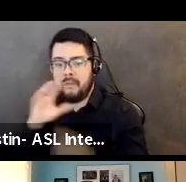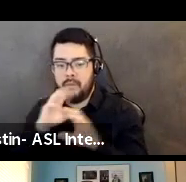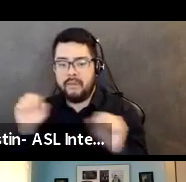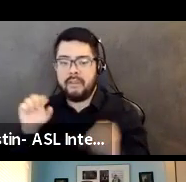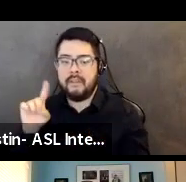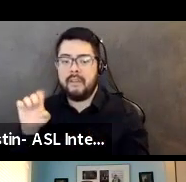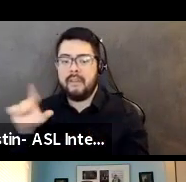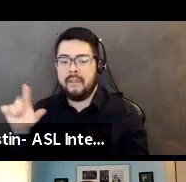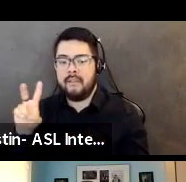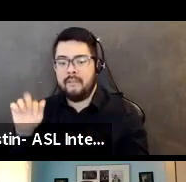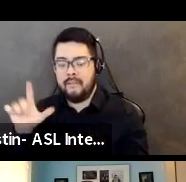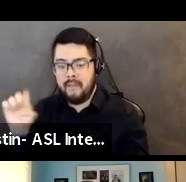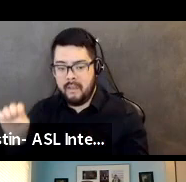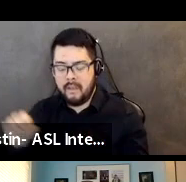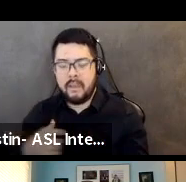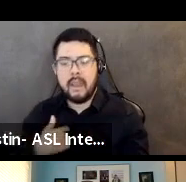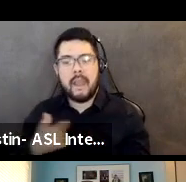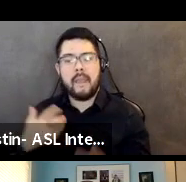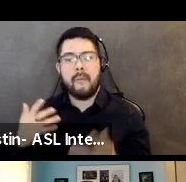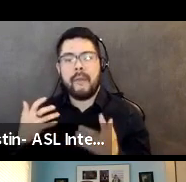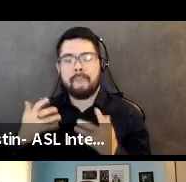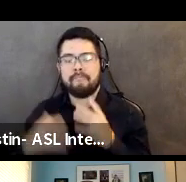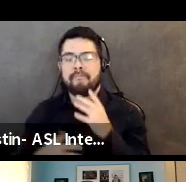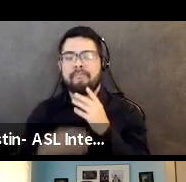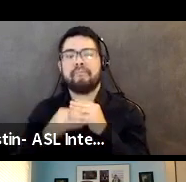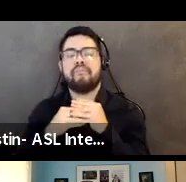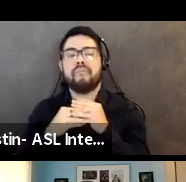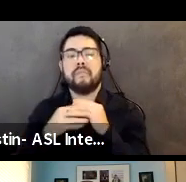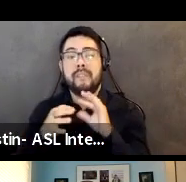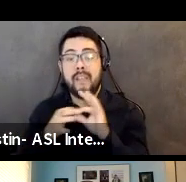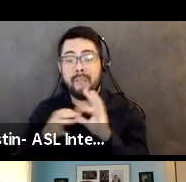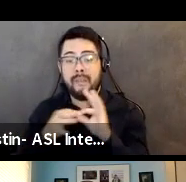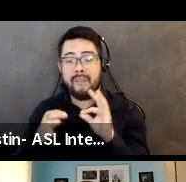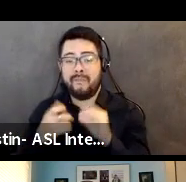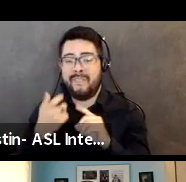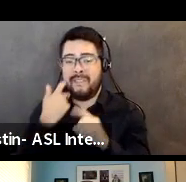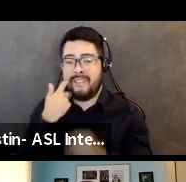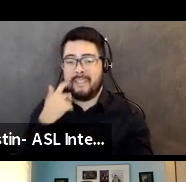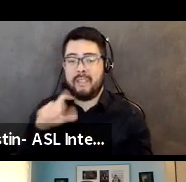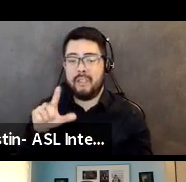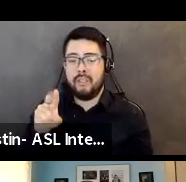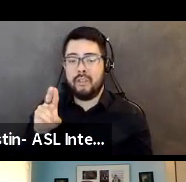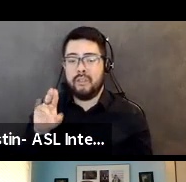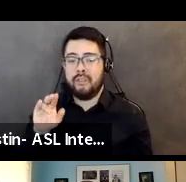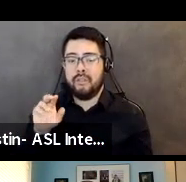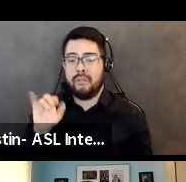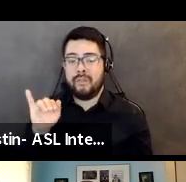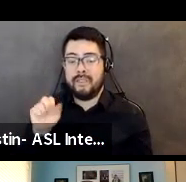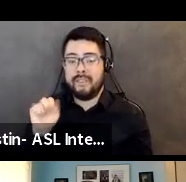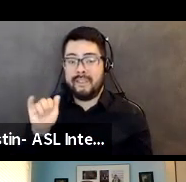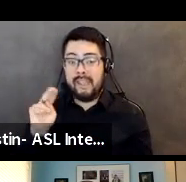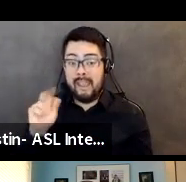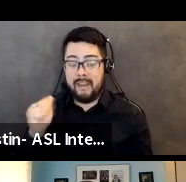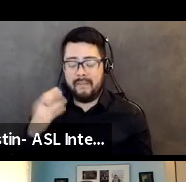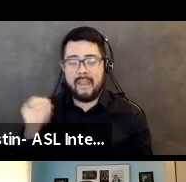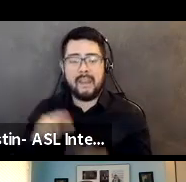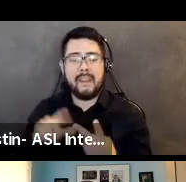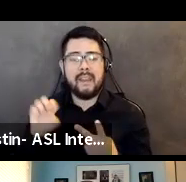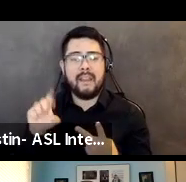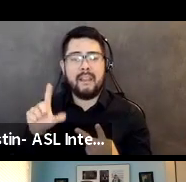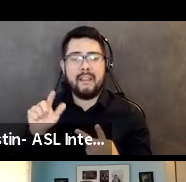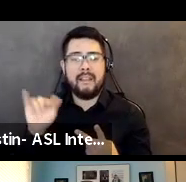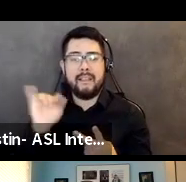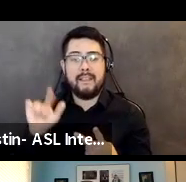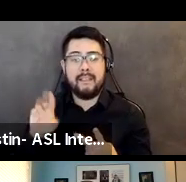on um comments from uh louisiana and also elizabeth and just share that